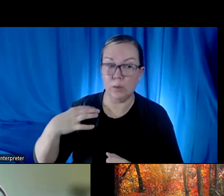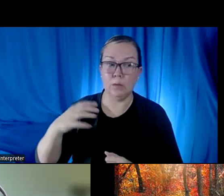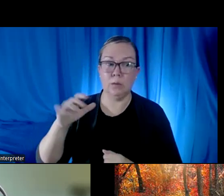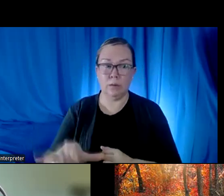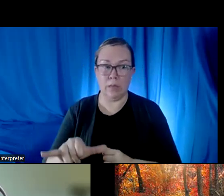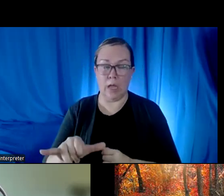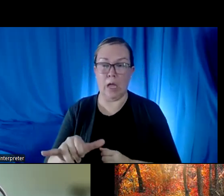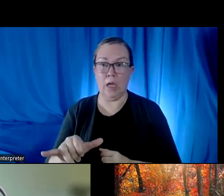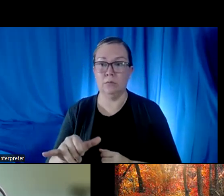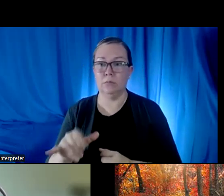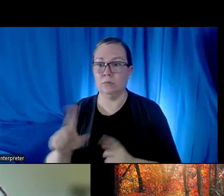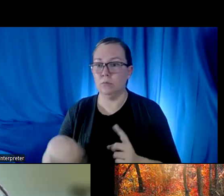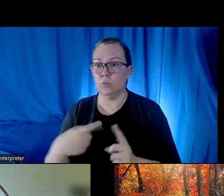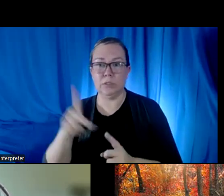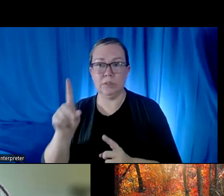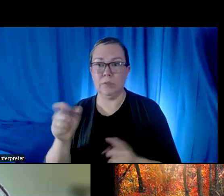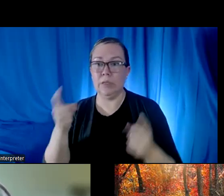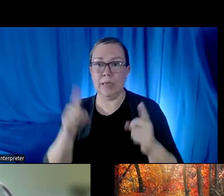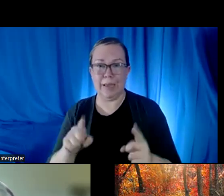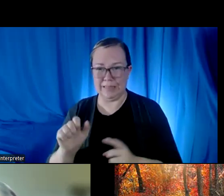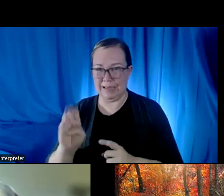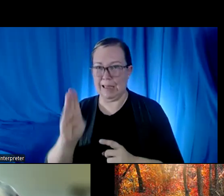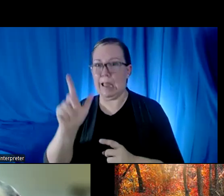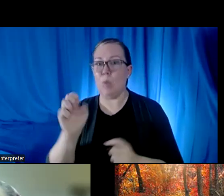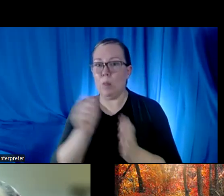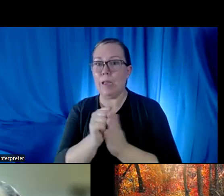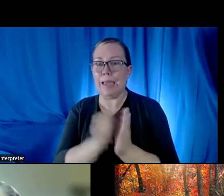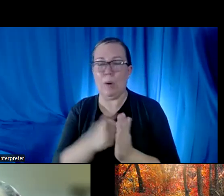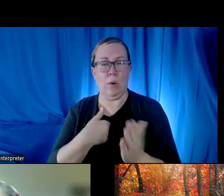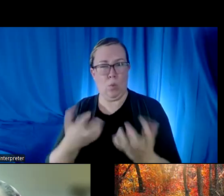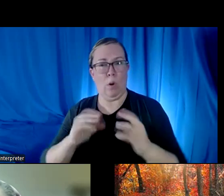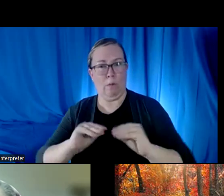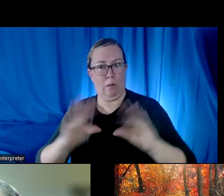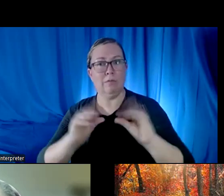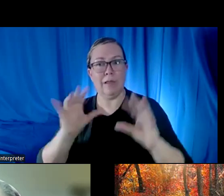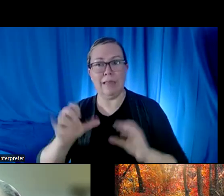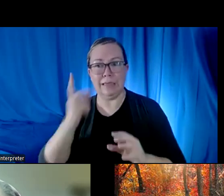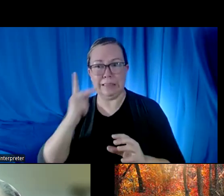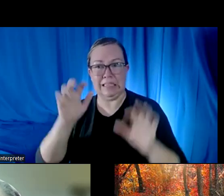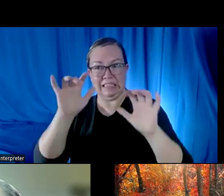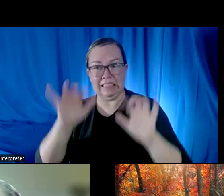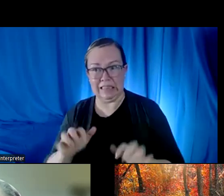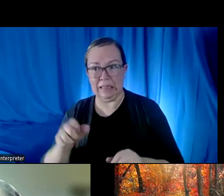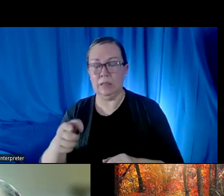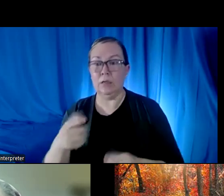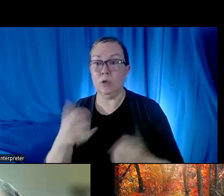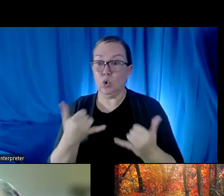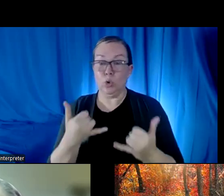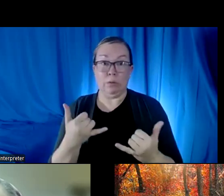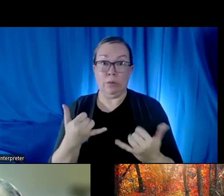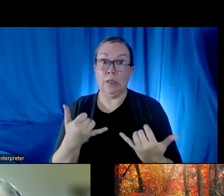eligibility of your disability for Enable account. I just want to clarify that. Yeah, I see some things going on. Currently, the